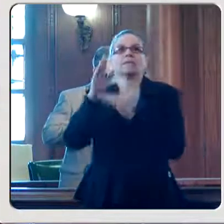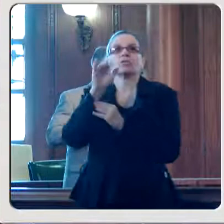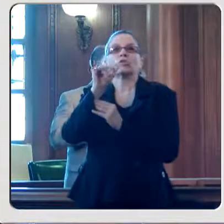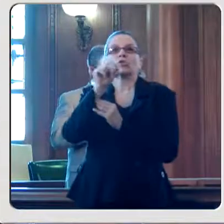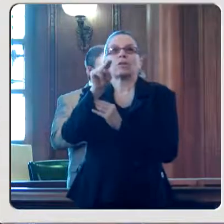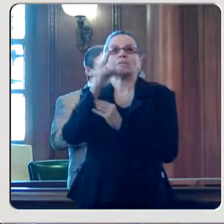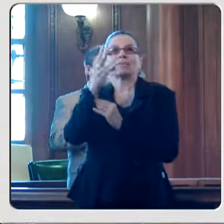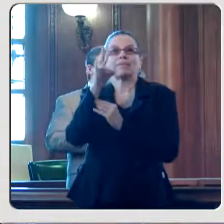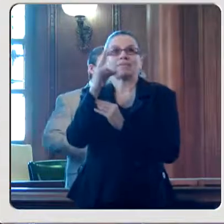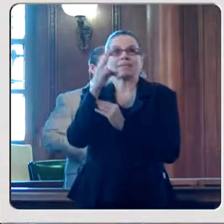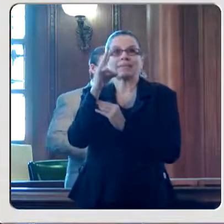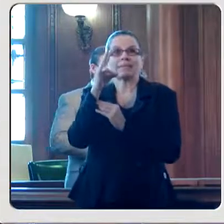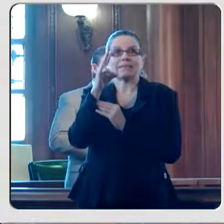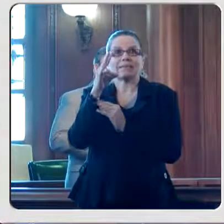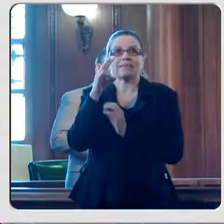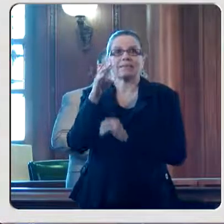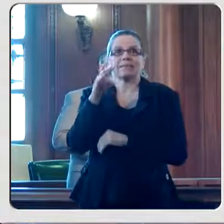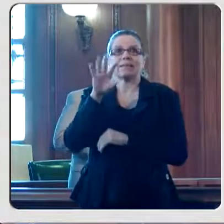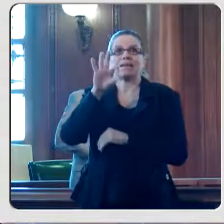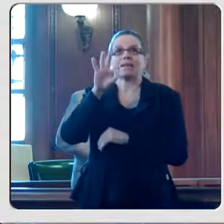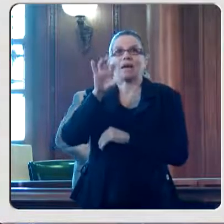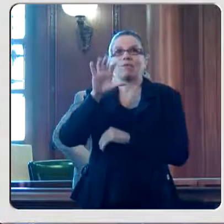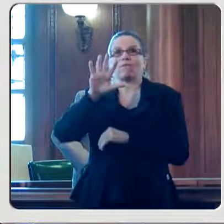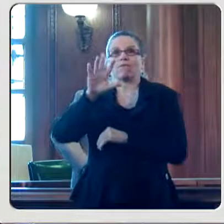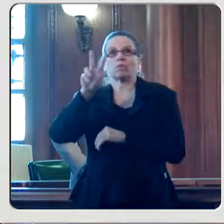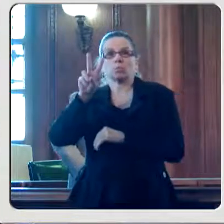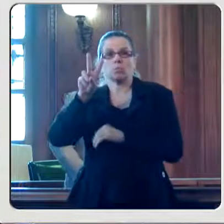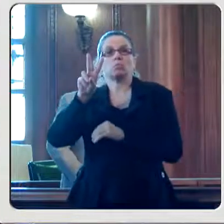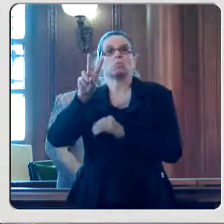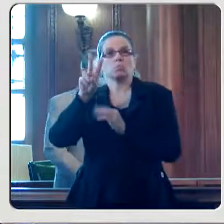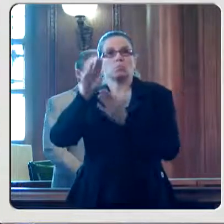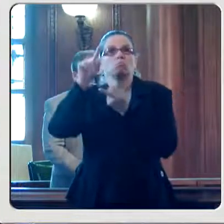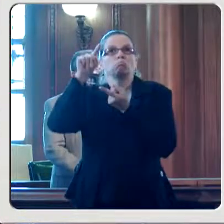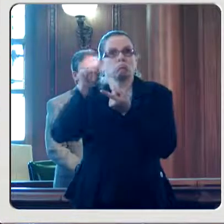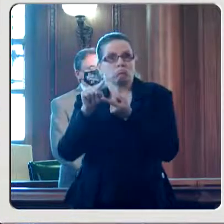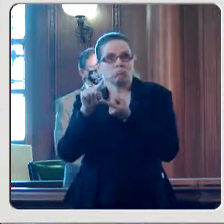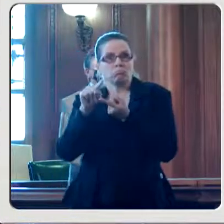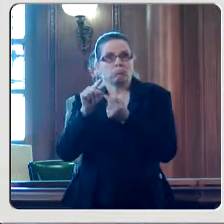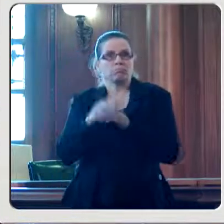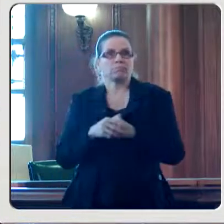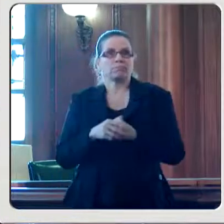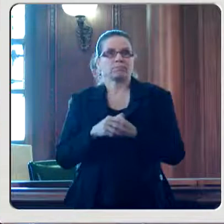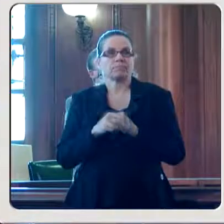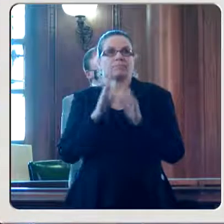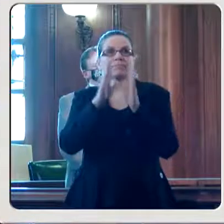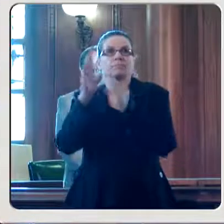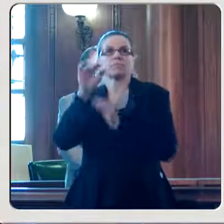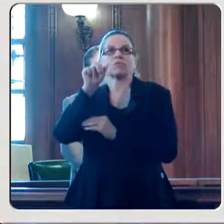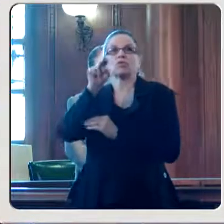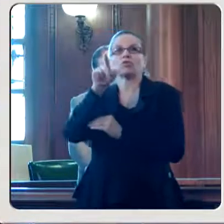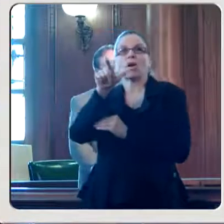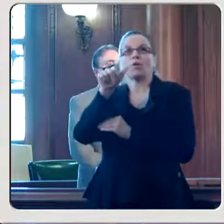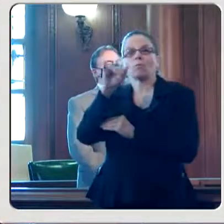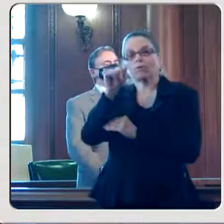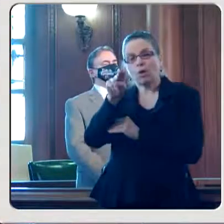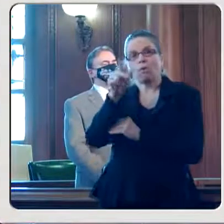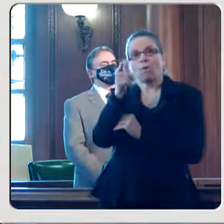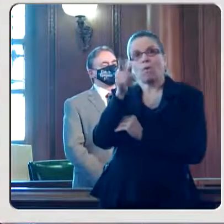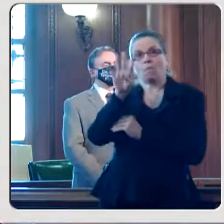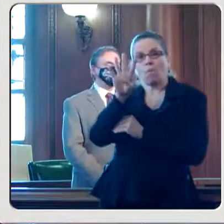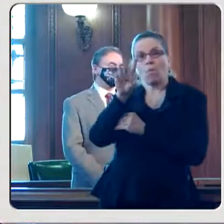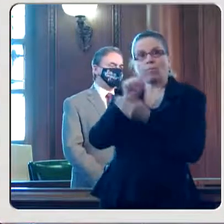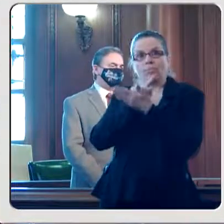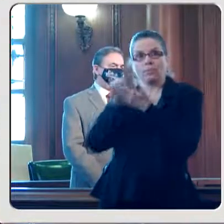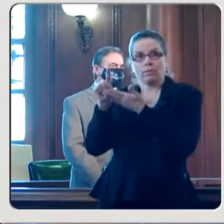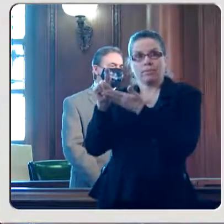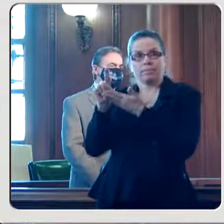952. We saw 91 less cases. The following week, the week of January 24th, there